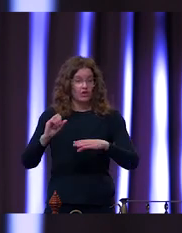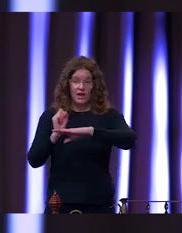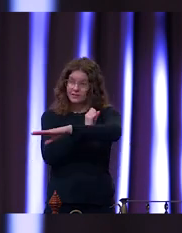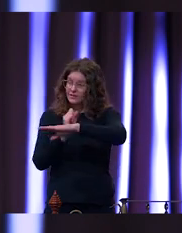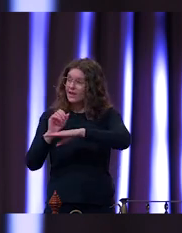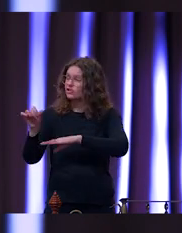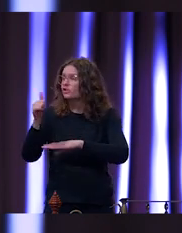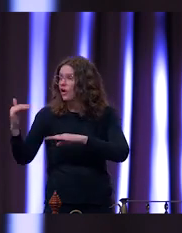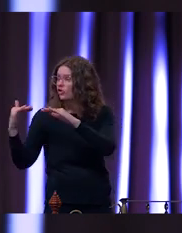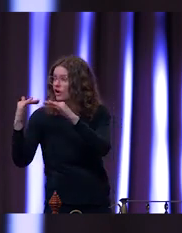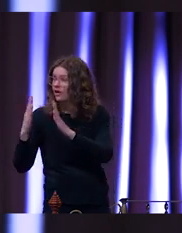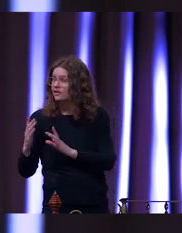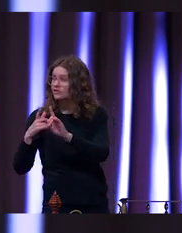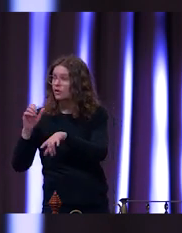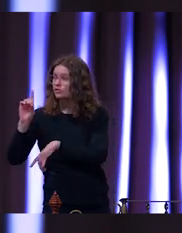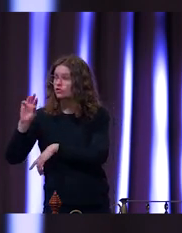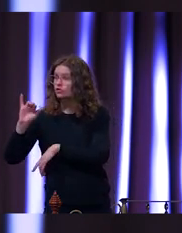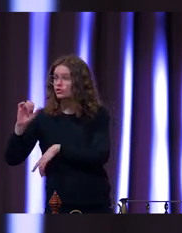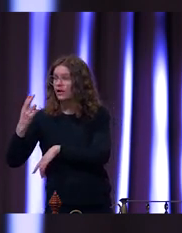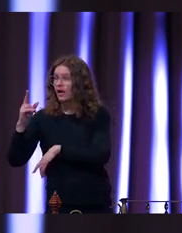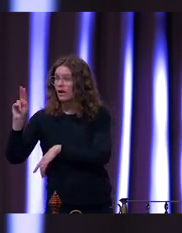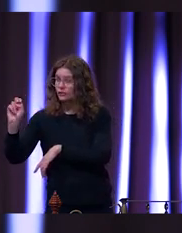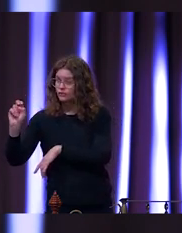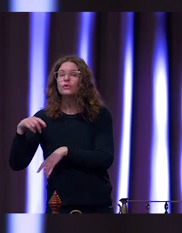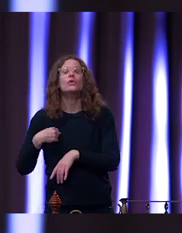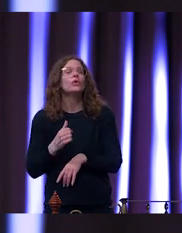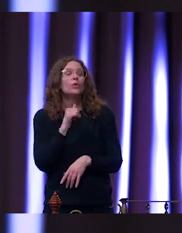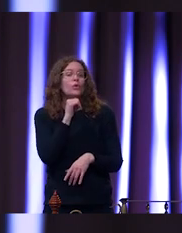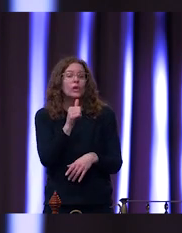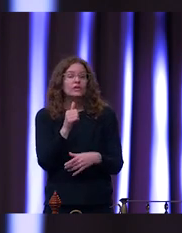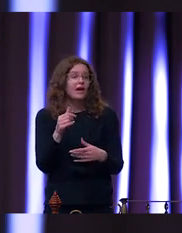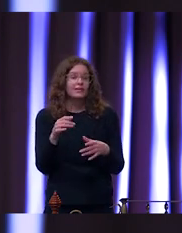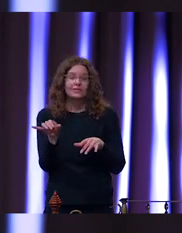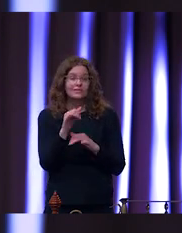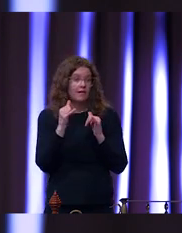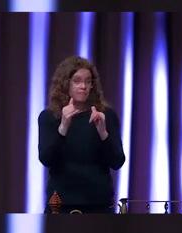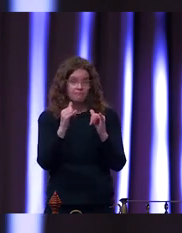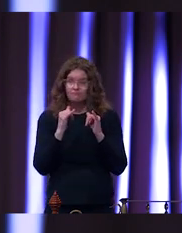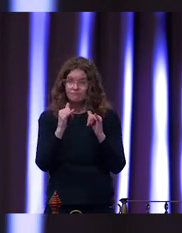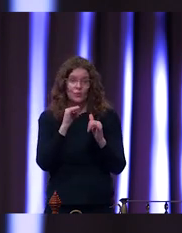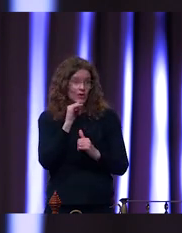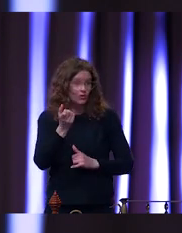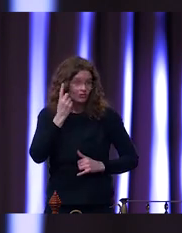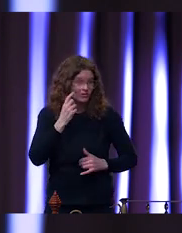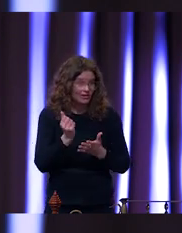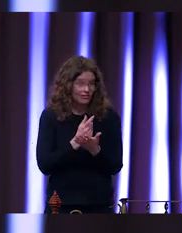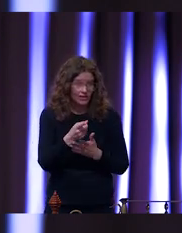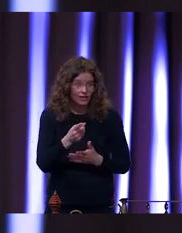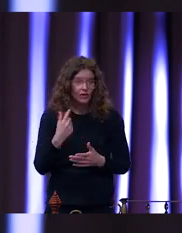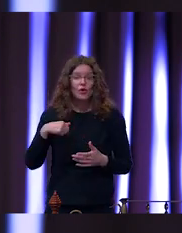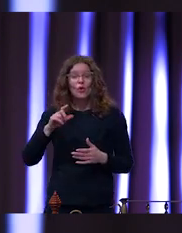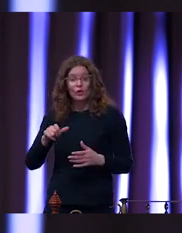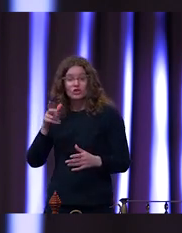Foundation do this work and we deeply care about it, we are not in the same seat as you are. And we should be listening and